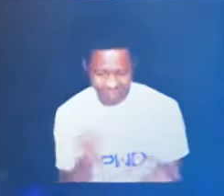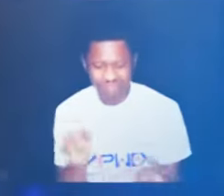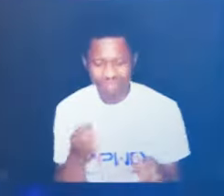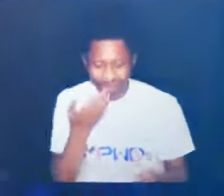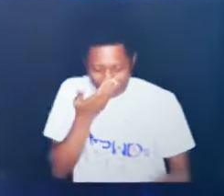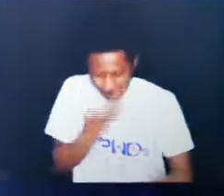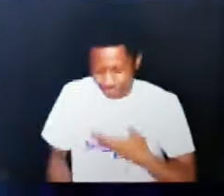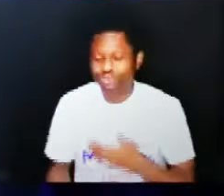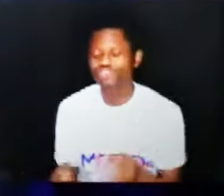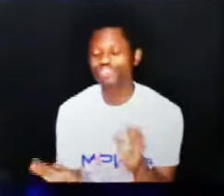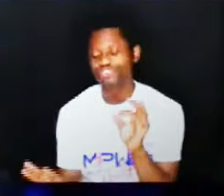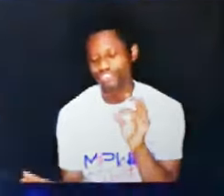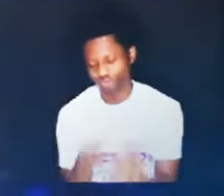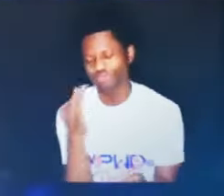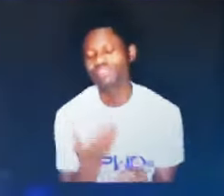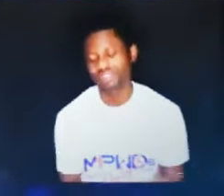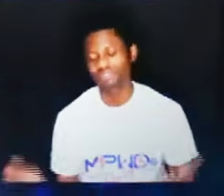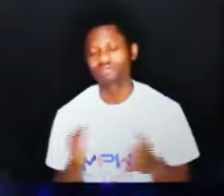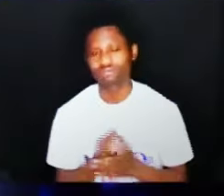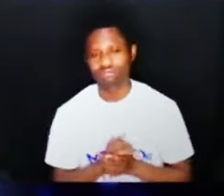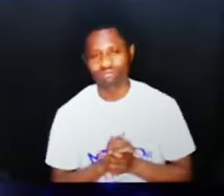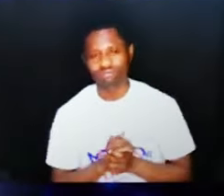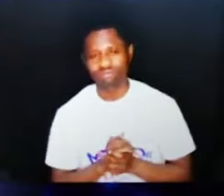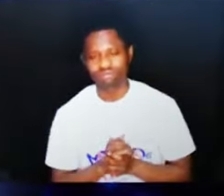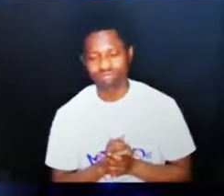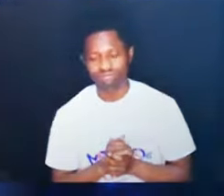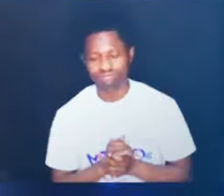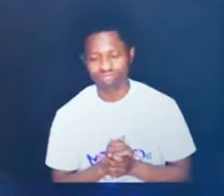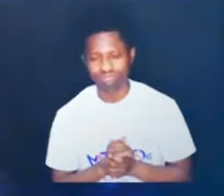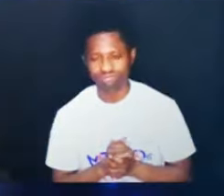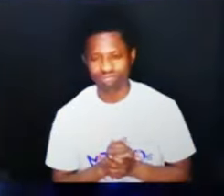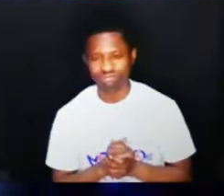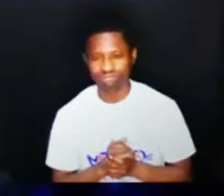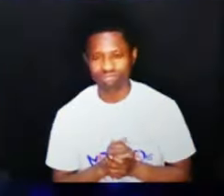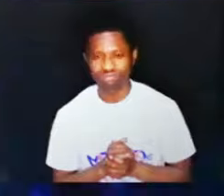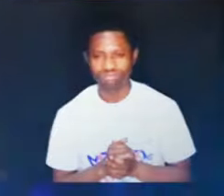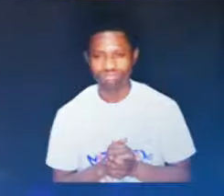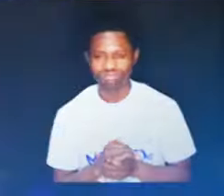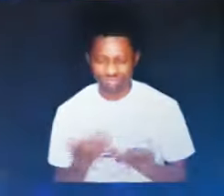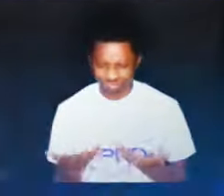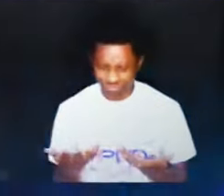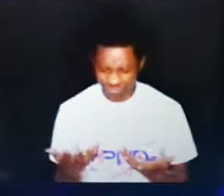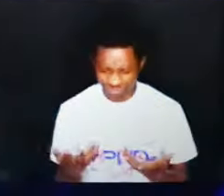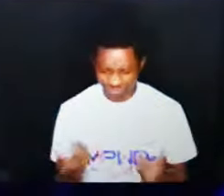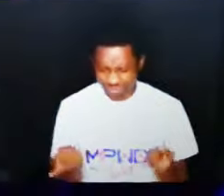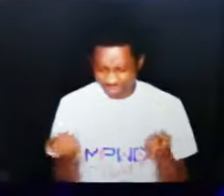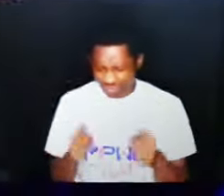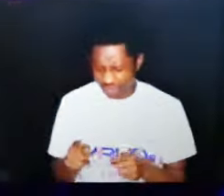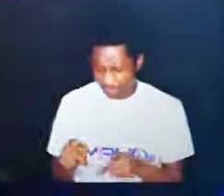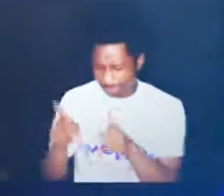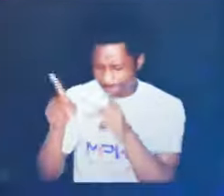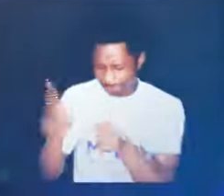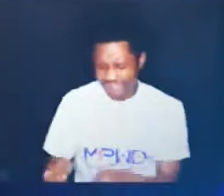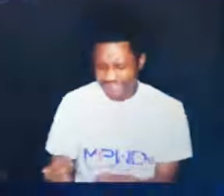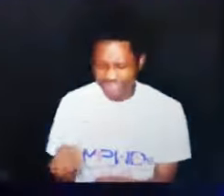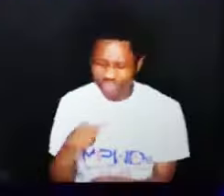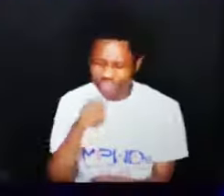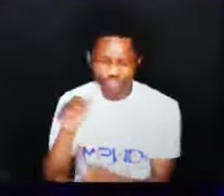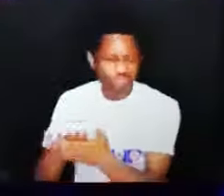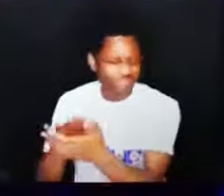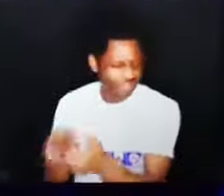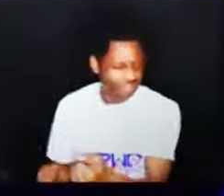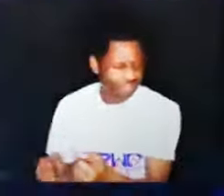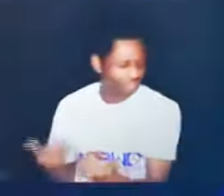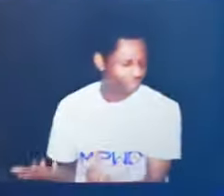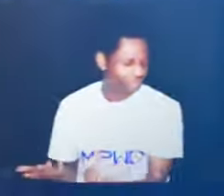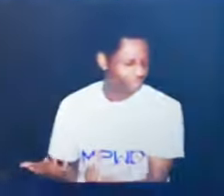free unemu awo no no oyehunam na they will free unemu awo no no eyehunhum. Now, when an unbeliever is fornicating, what do you